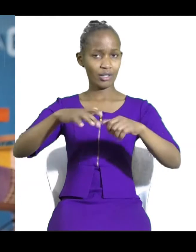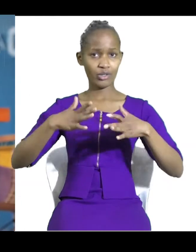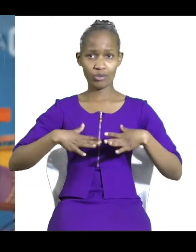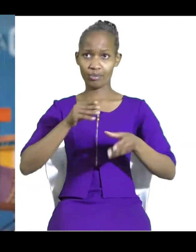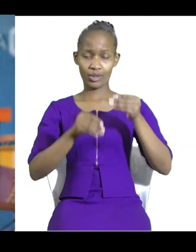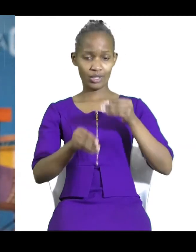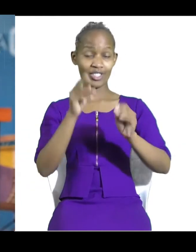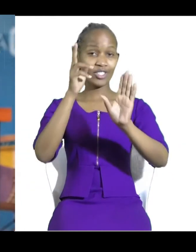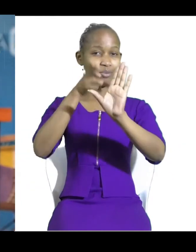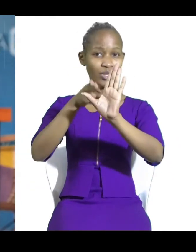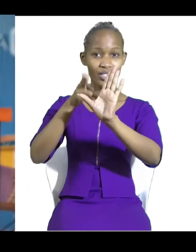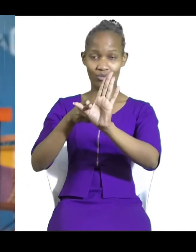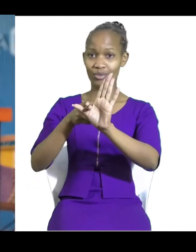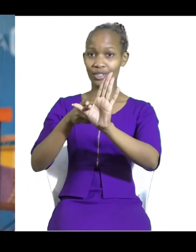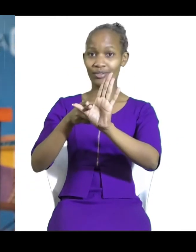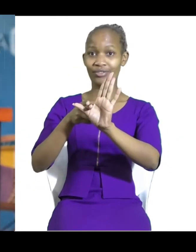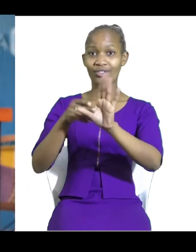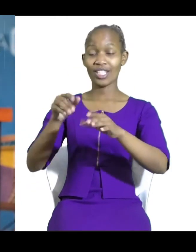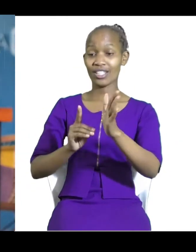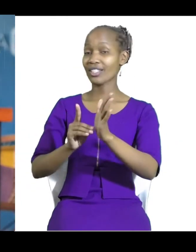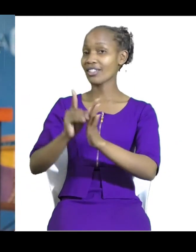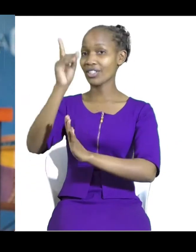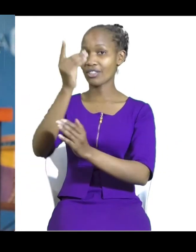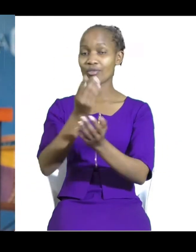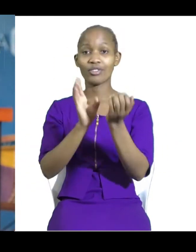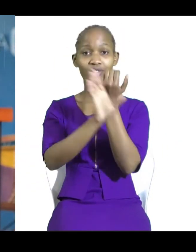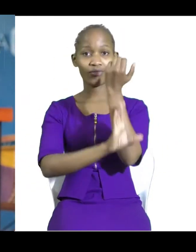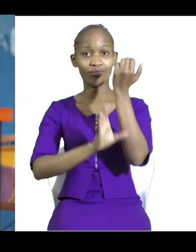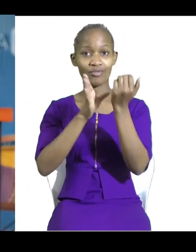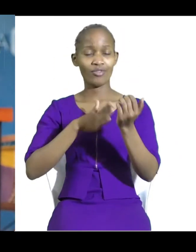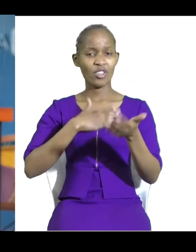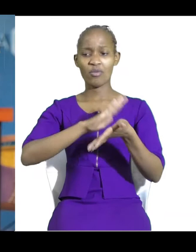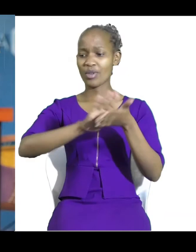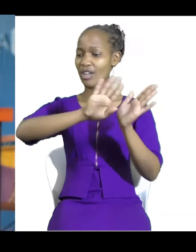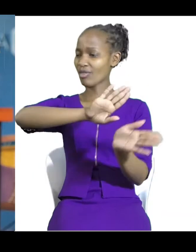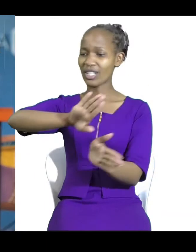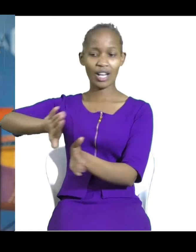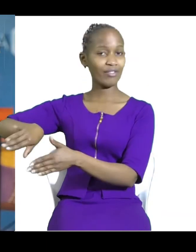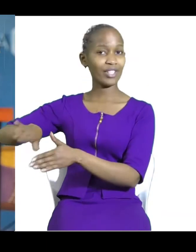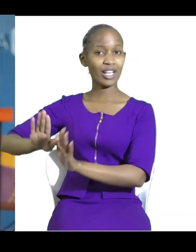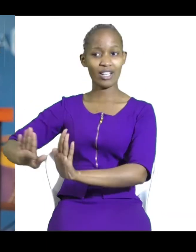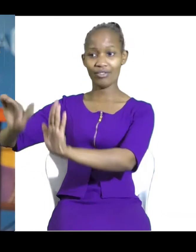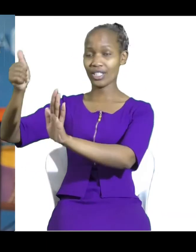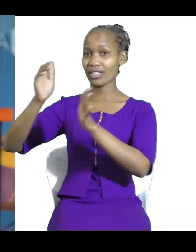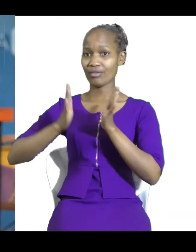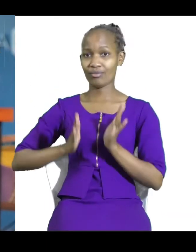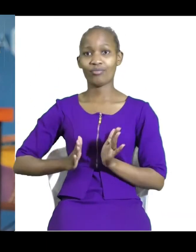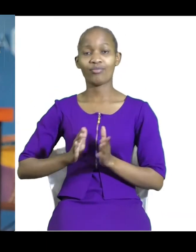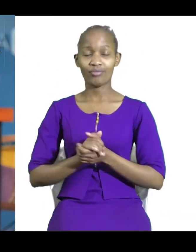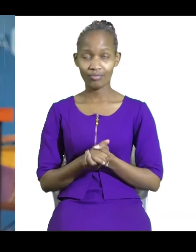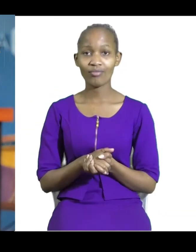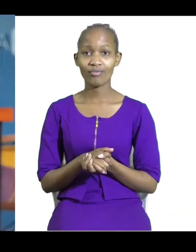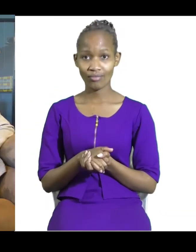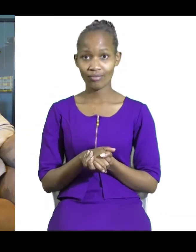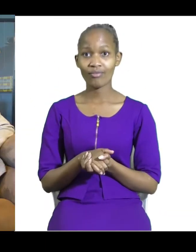enables persons with disability to participate effectively in the development of the country without being left out and being